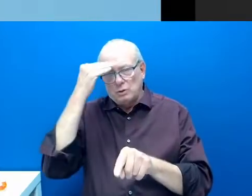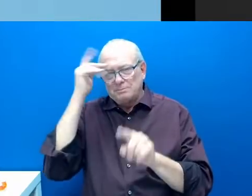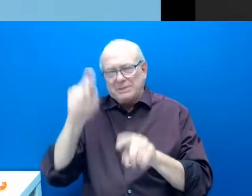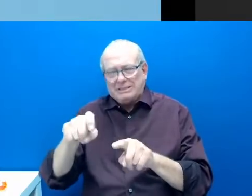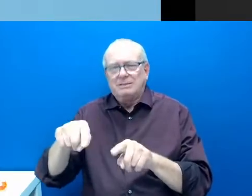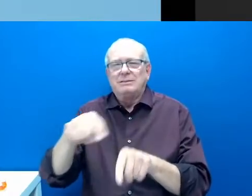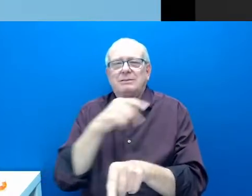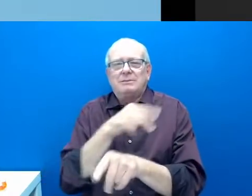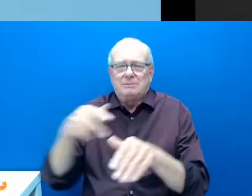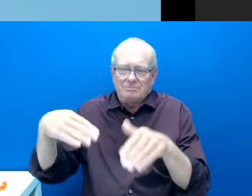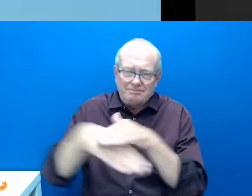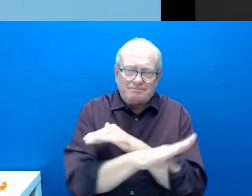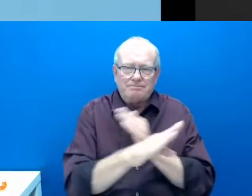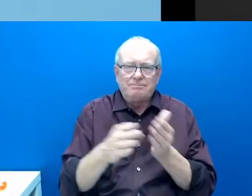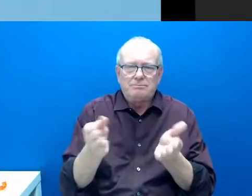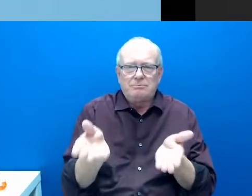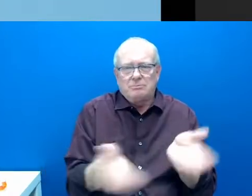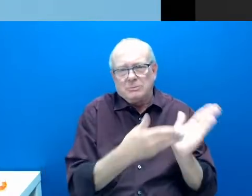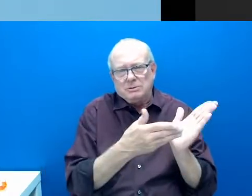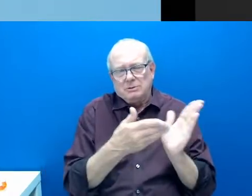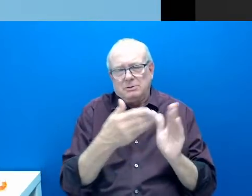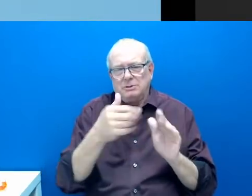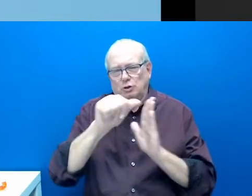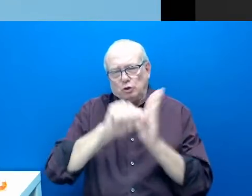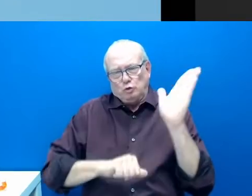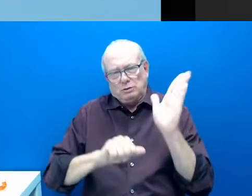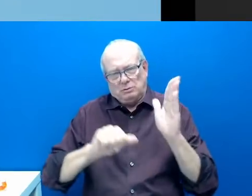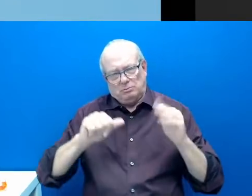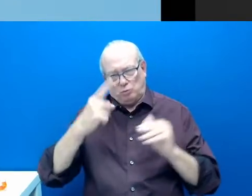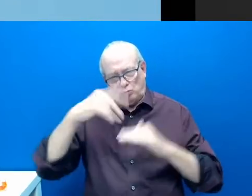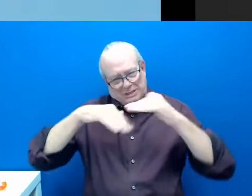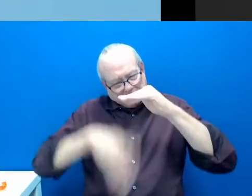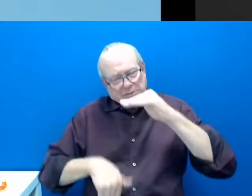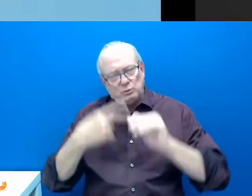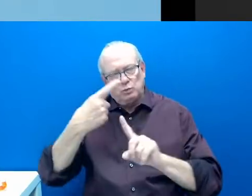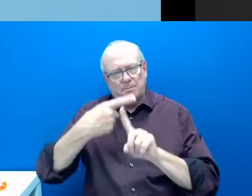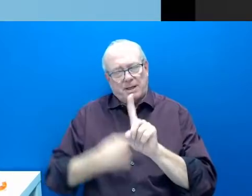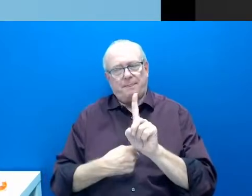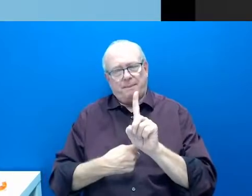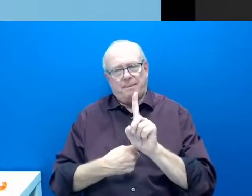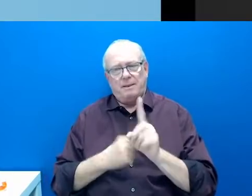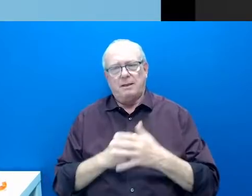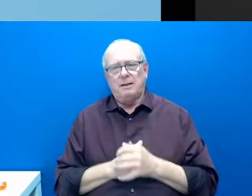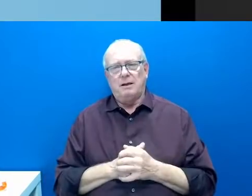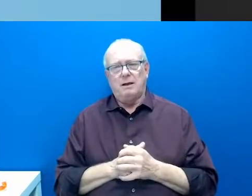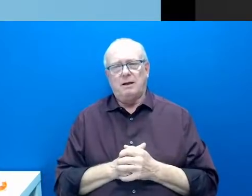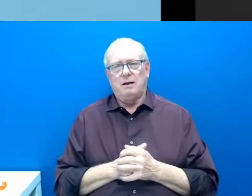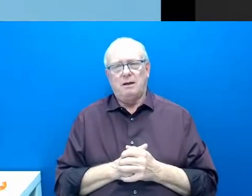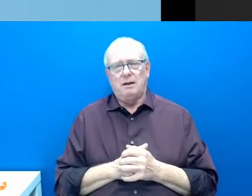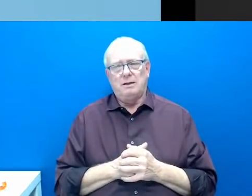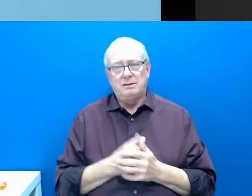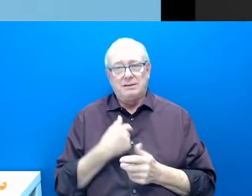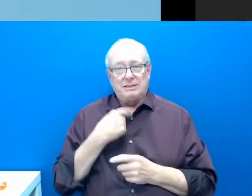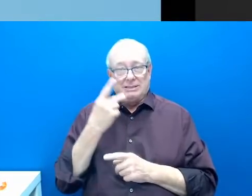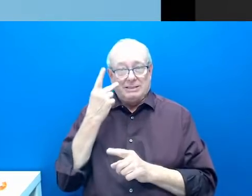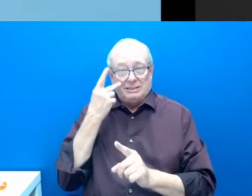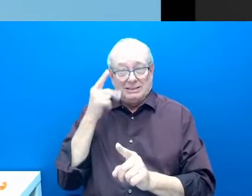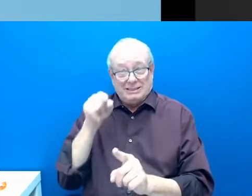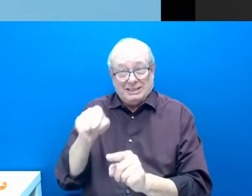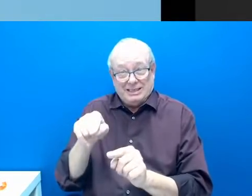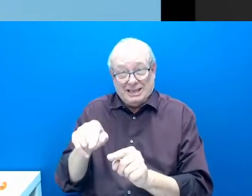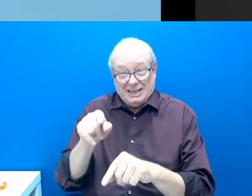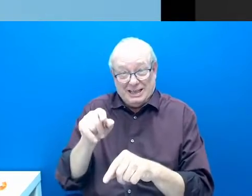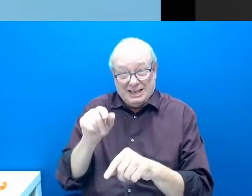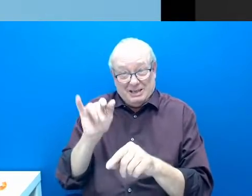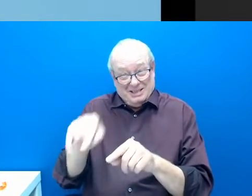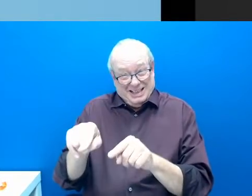month of me seeing them and deciding that they need surgery. So there's the important date of when I've seen them, the important date of when